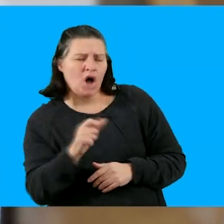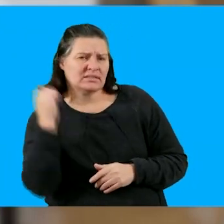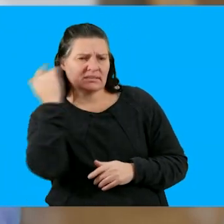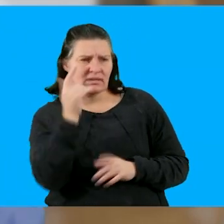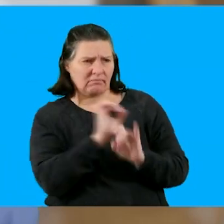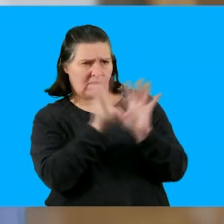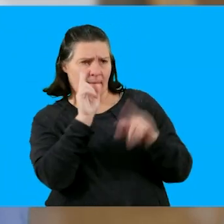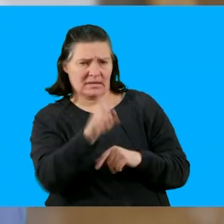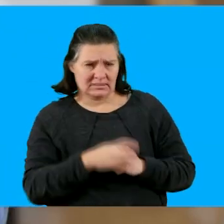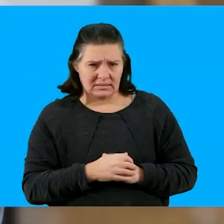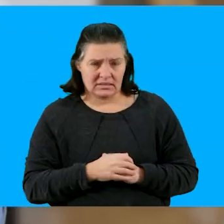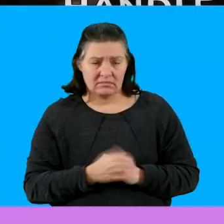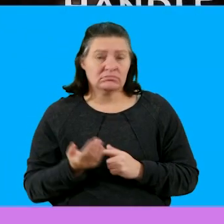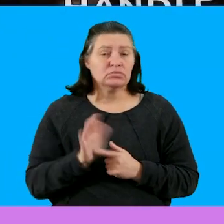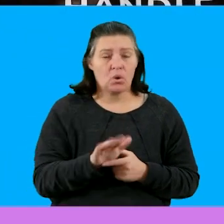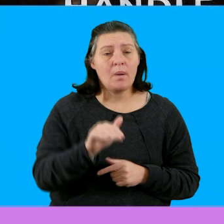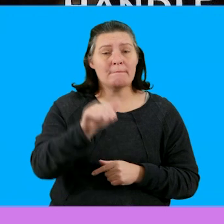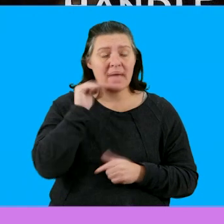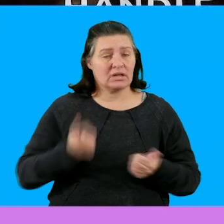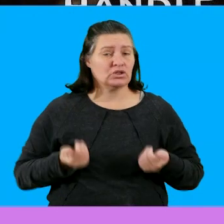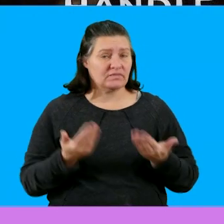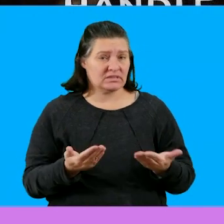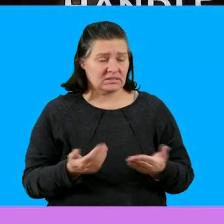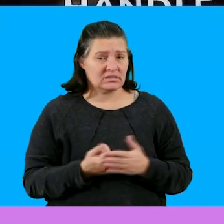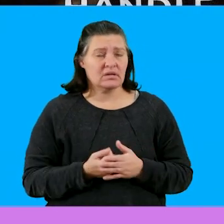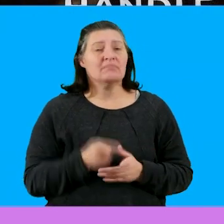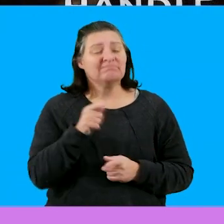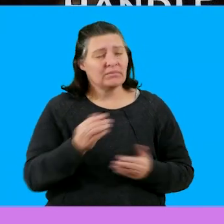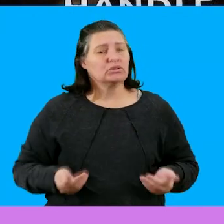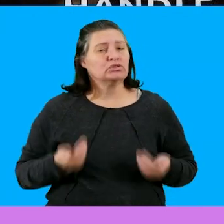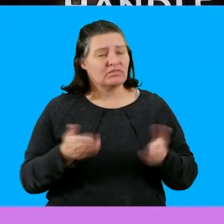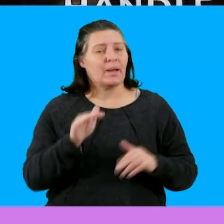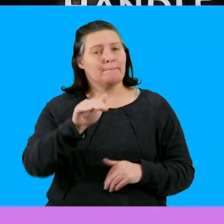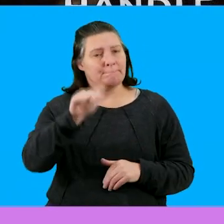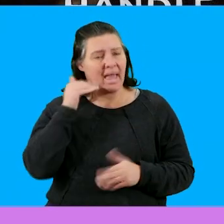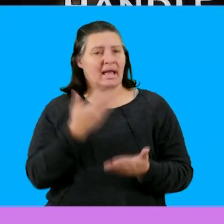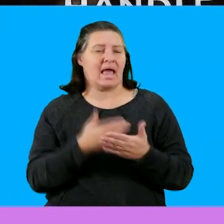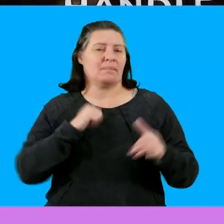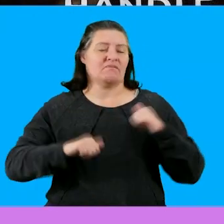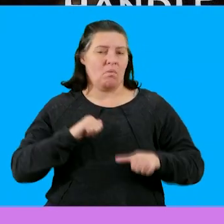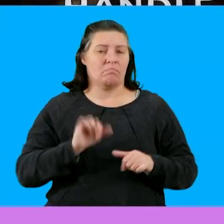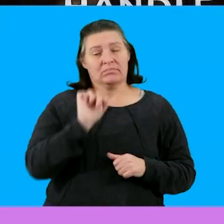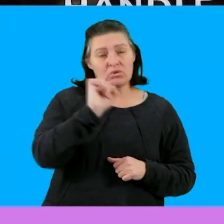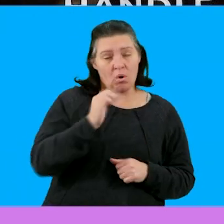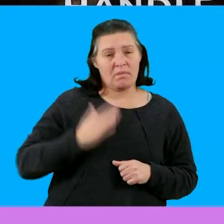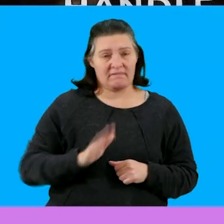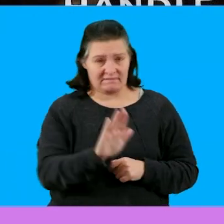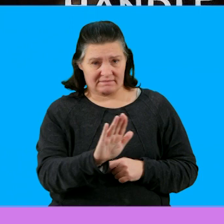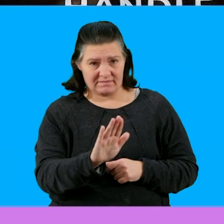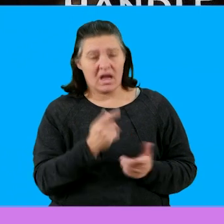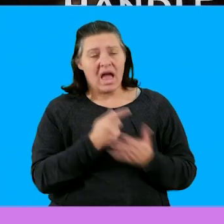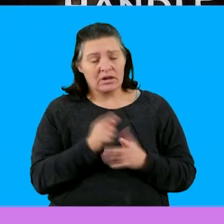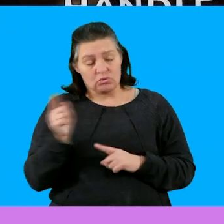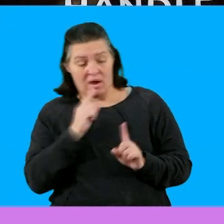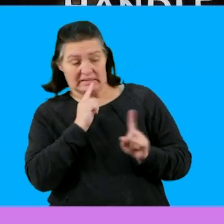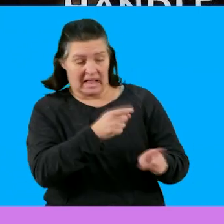be familiar with? We indicated that bank services, right, are the services that the bank can perform on your behalf and